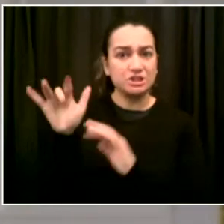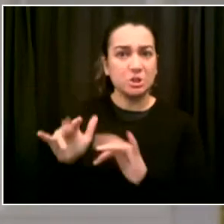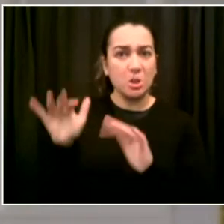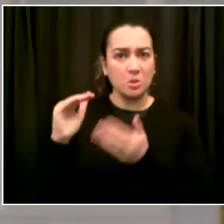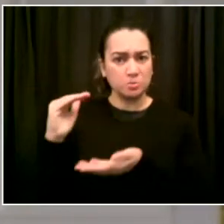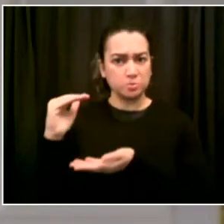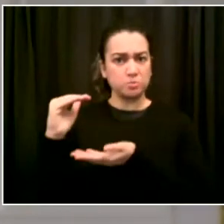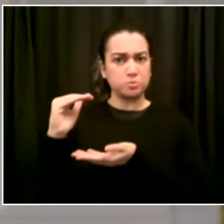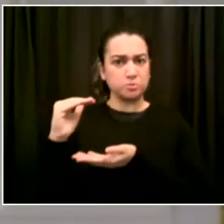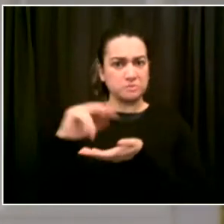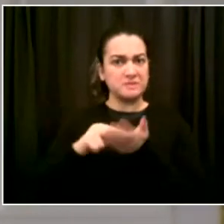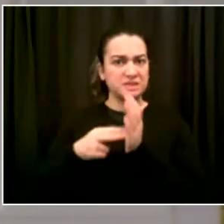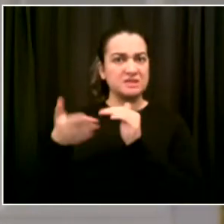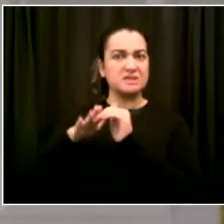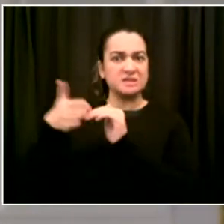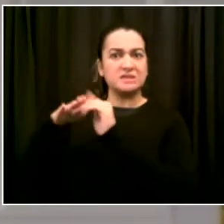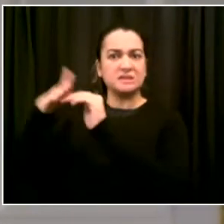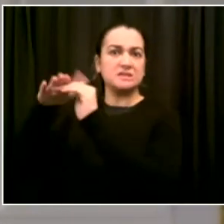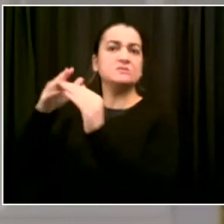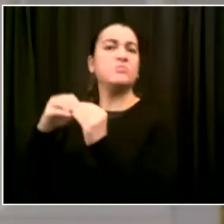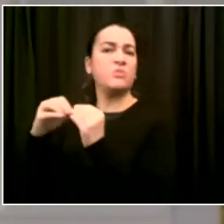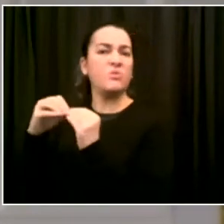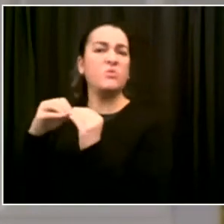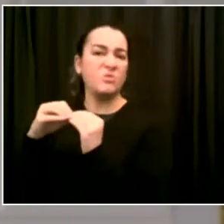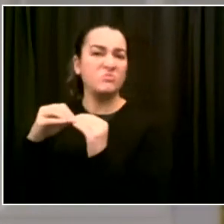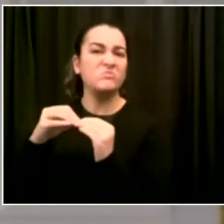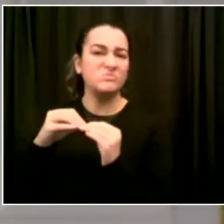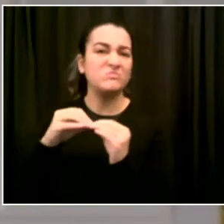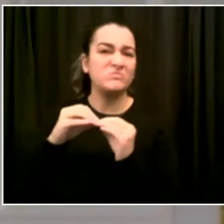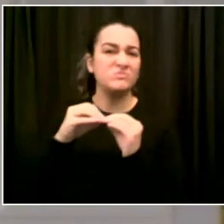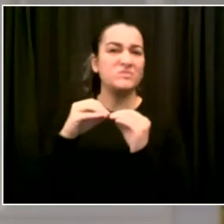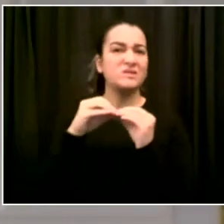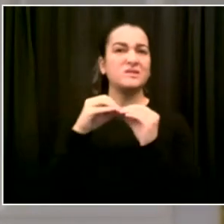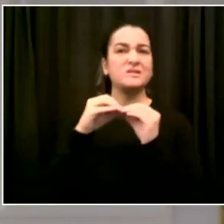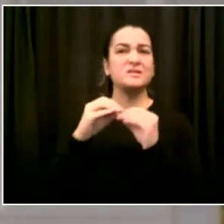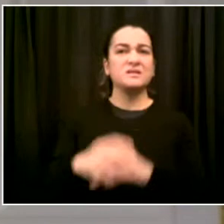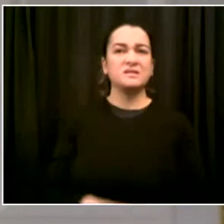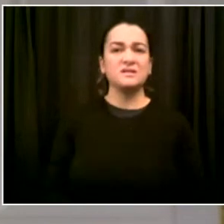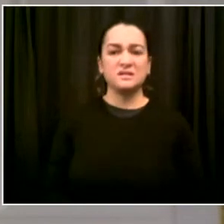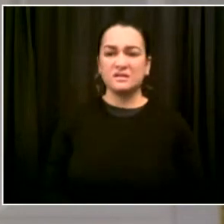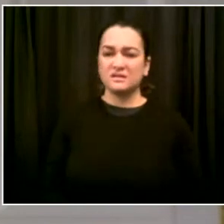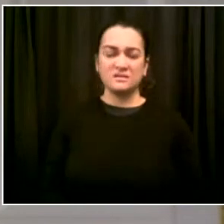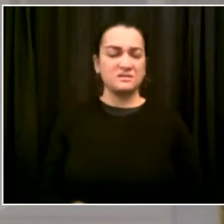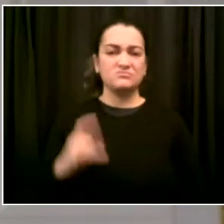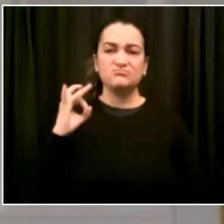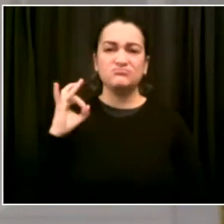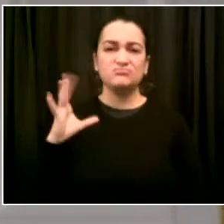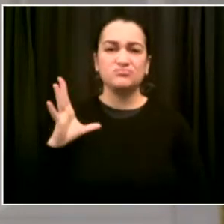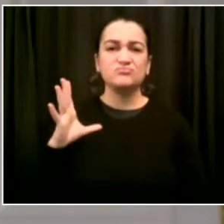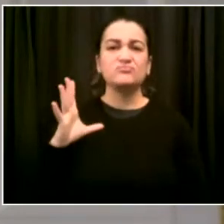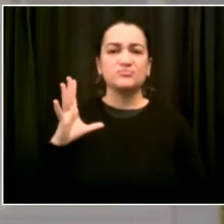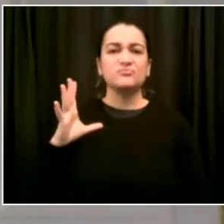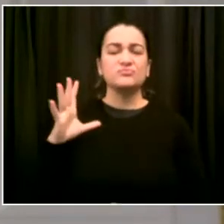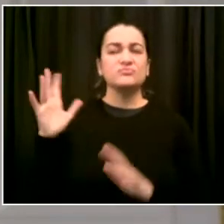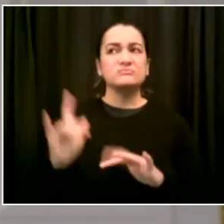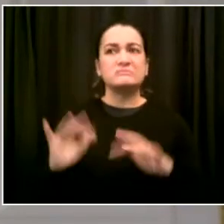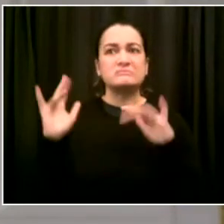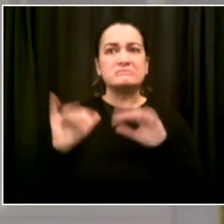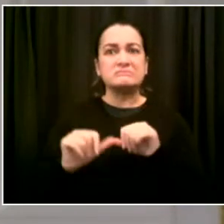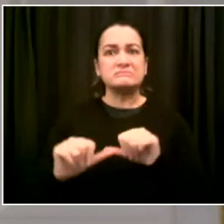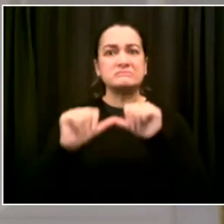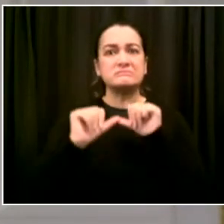starting to see the heavier bands of snow now, and that's going to last until early evening And as the mayor stated, we are expecting a